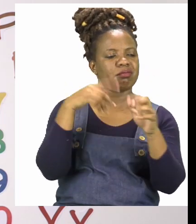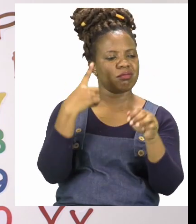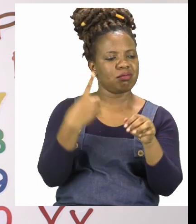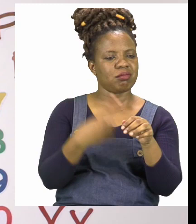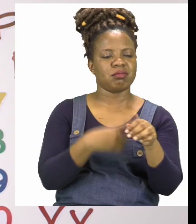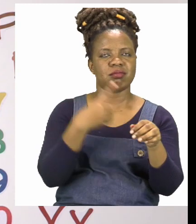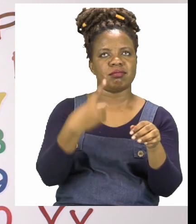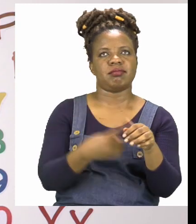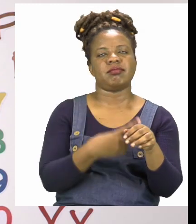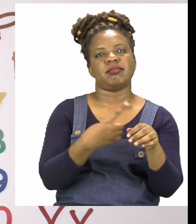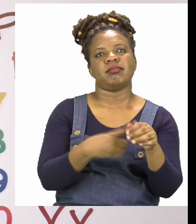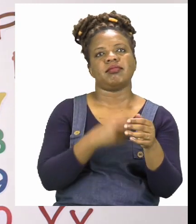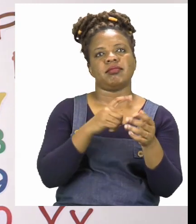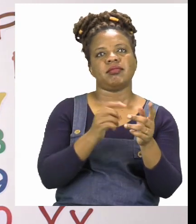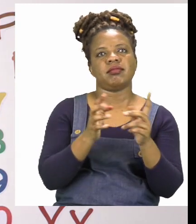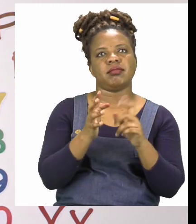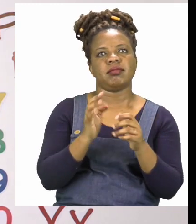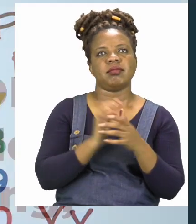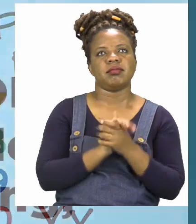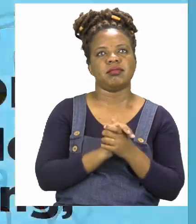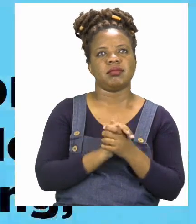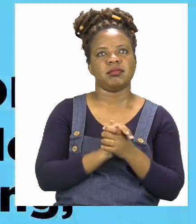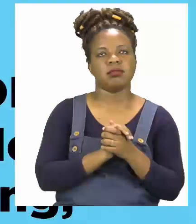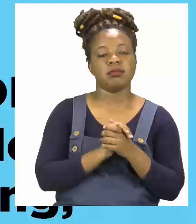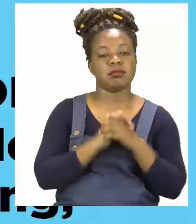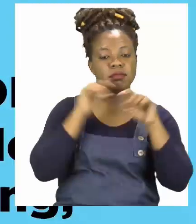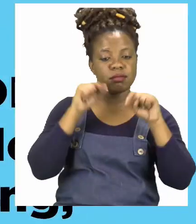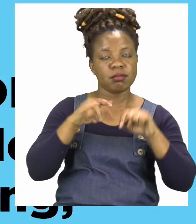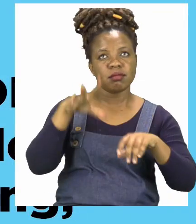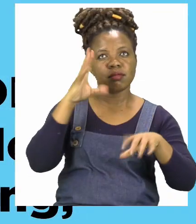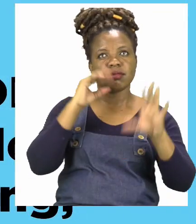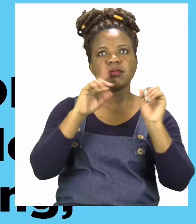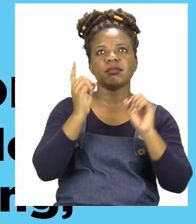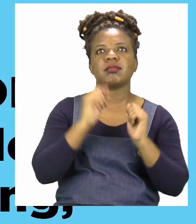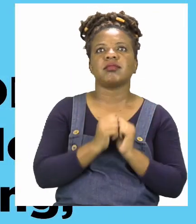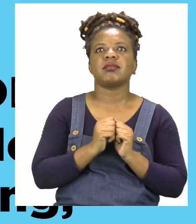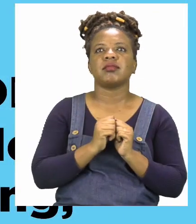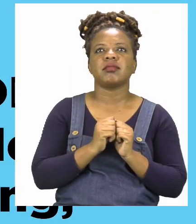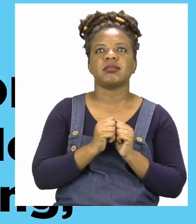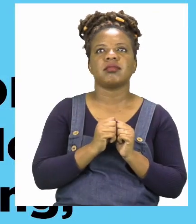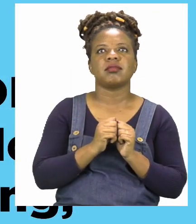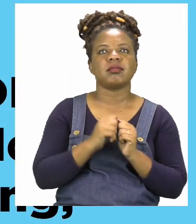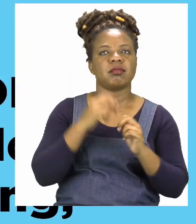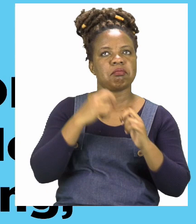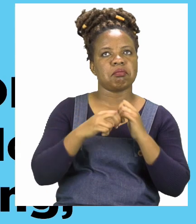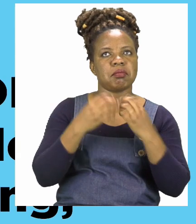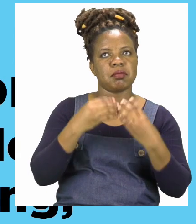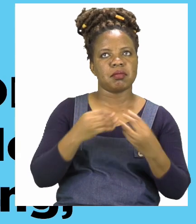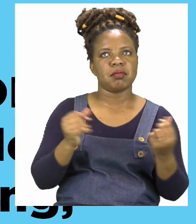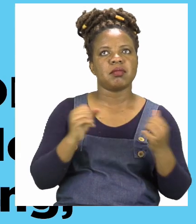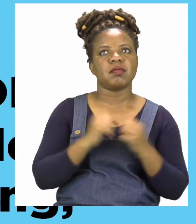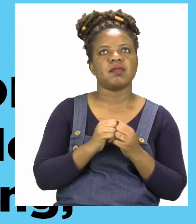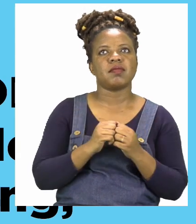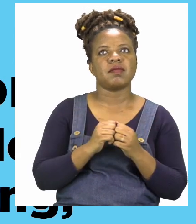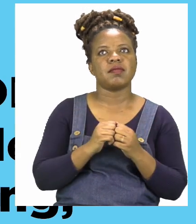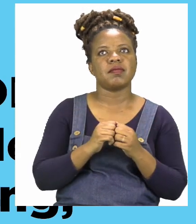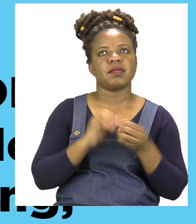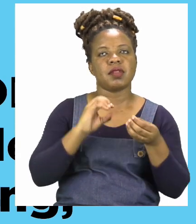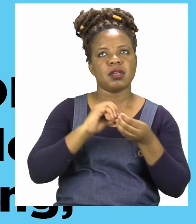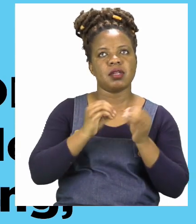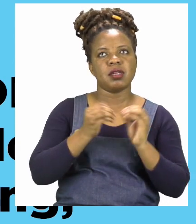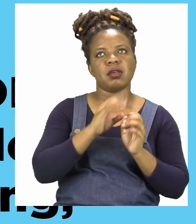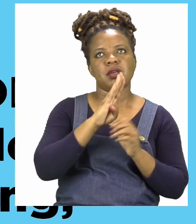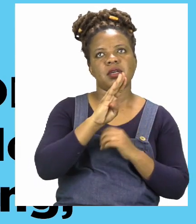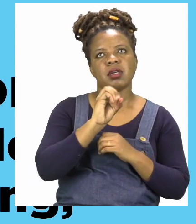we can. For today's lesson, we will be talking about problem solving, number